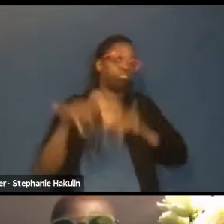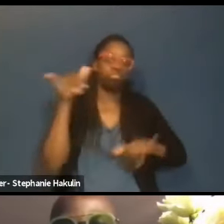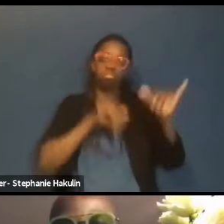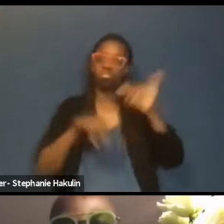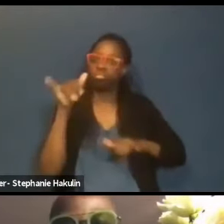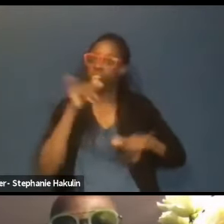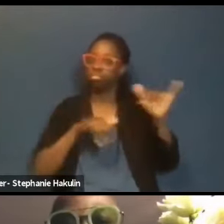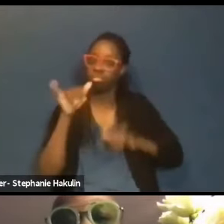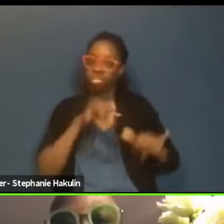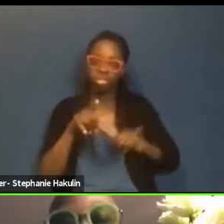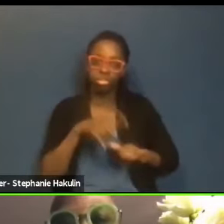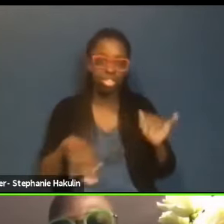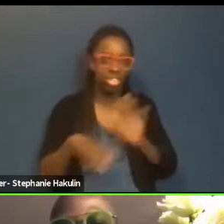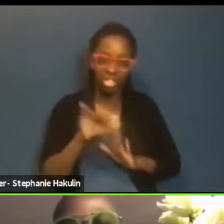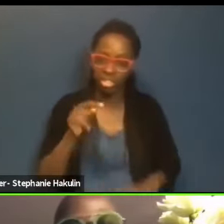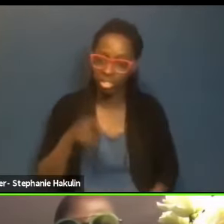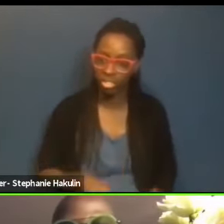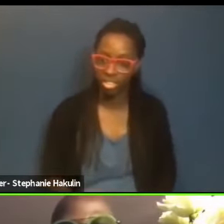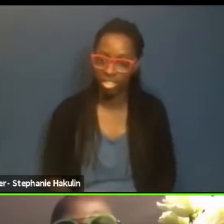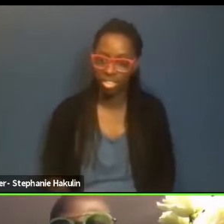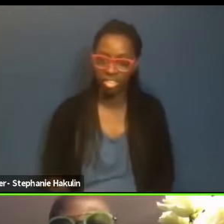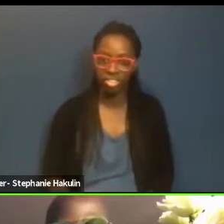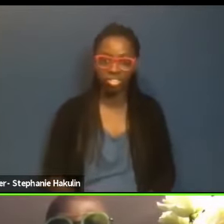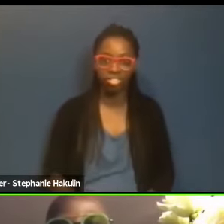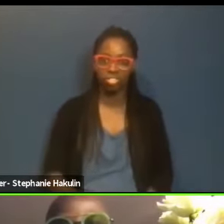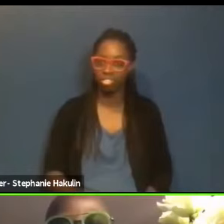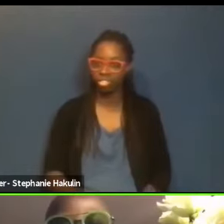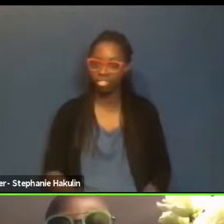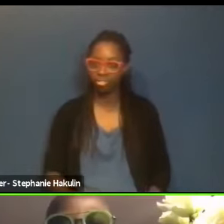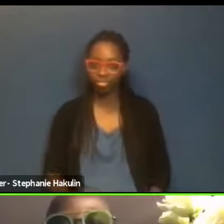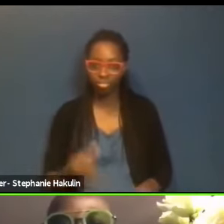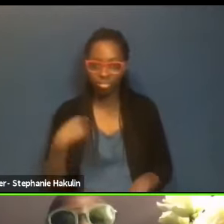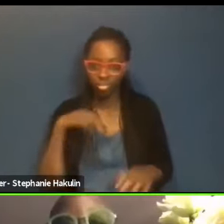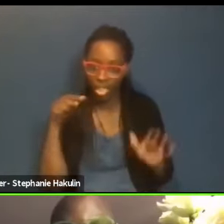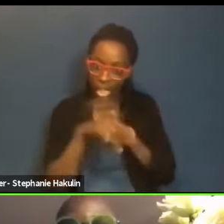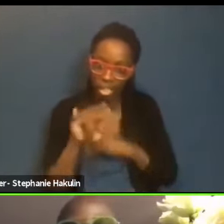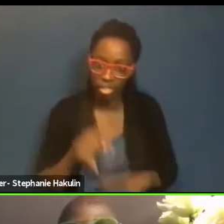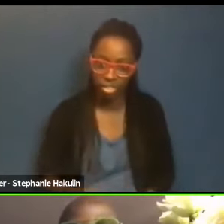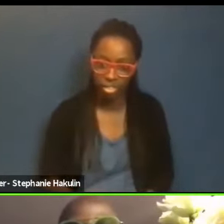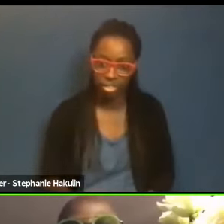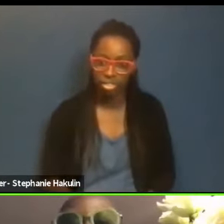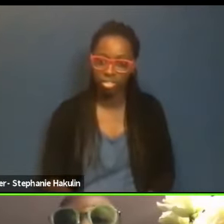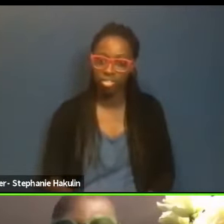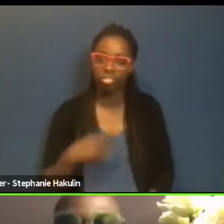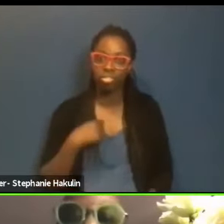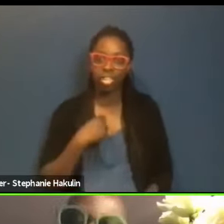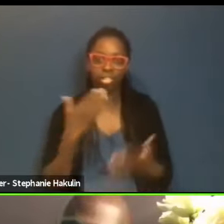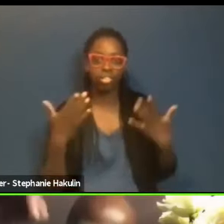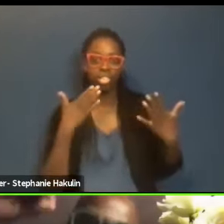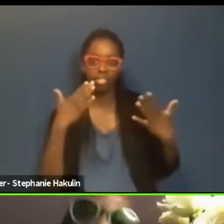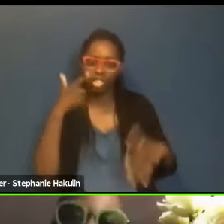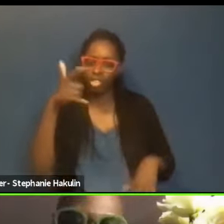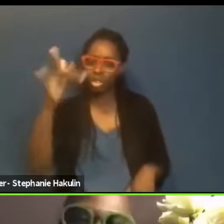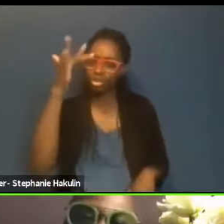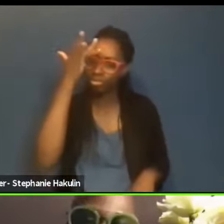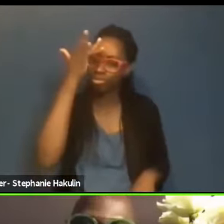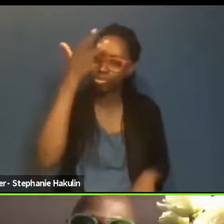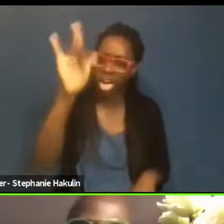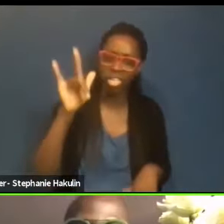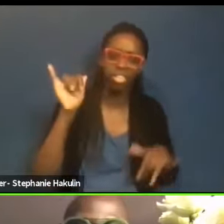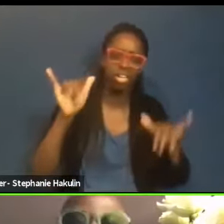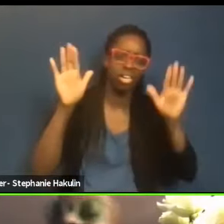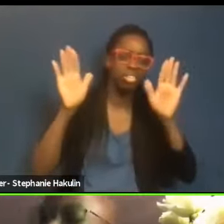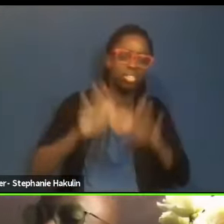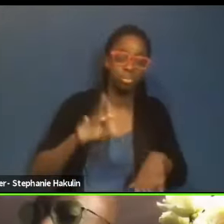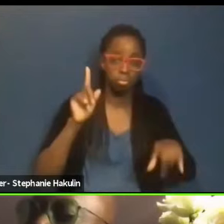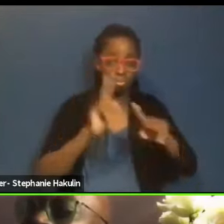expanded. Thank you so much for that brilliance, for that excellence, and again, for taking the classic into the